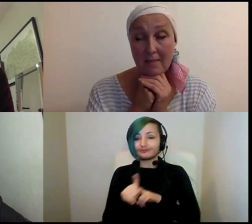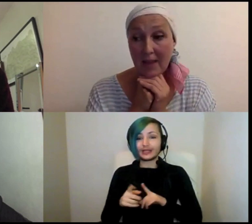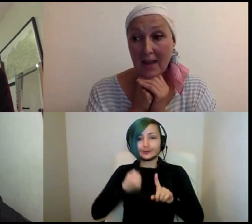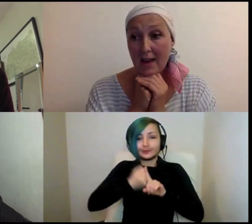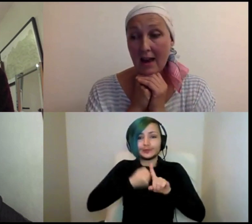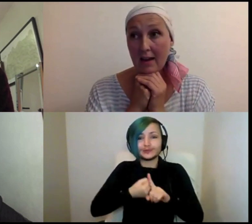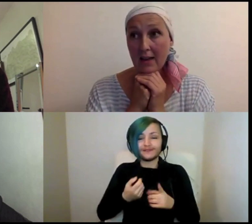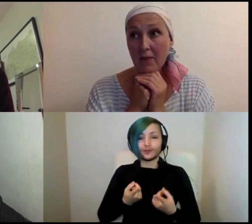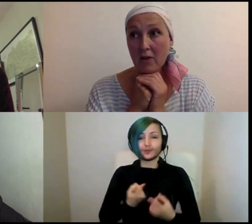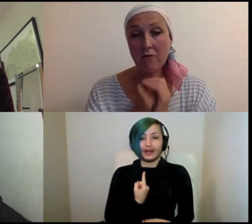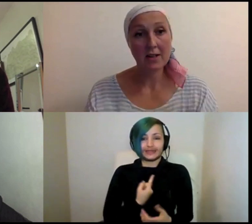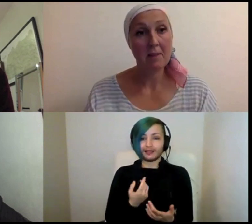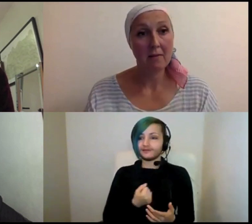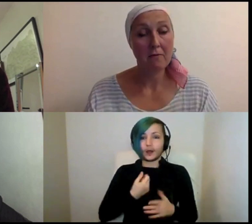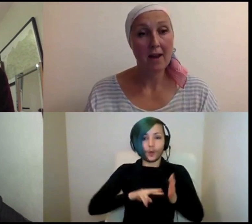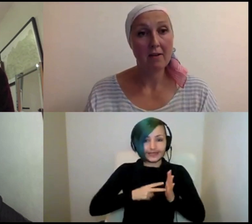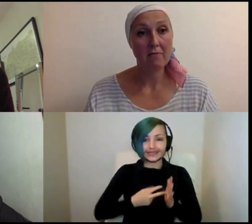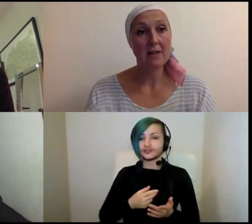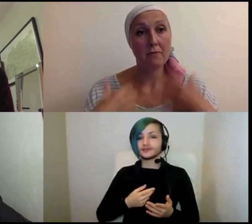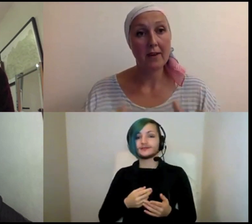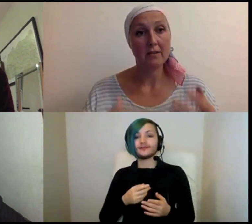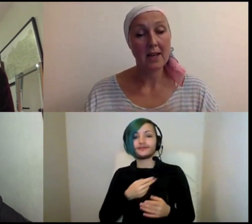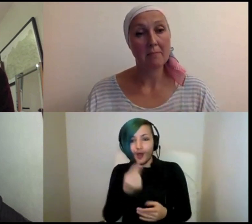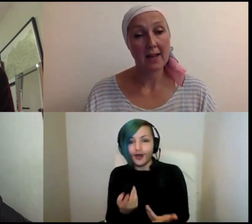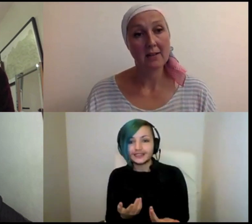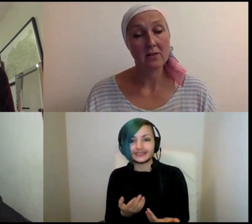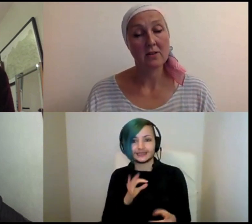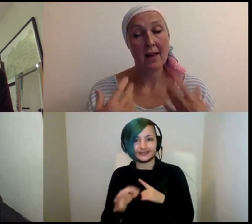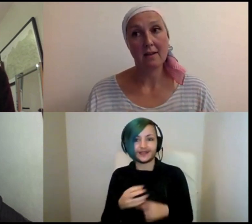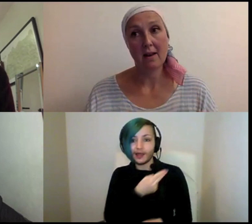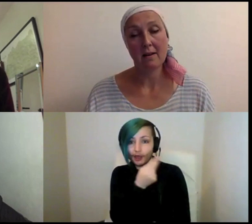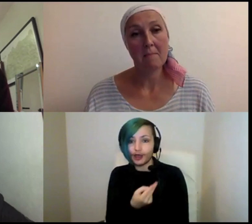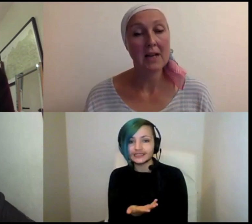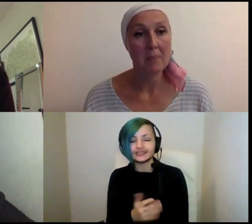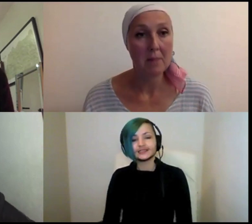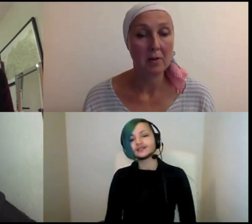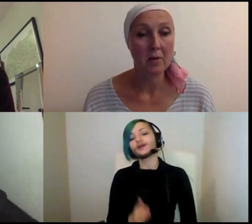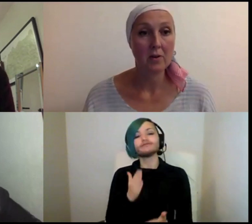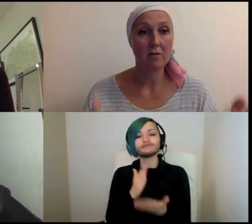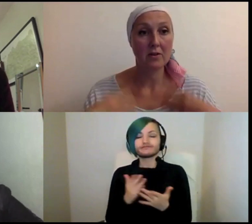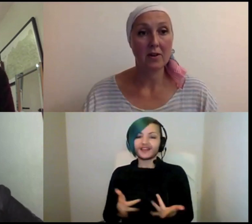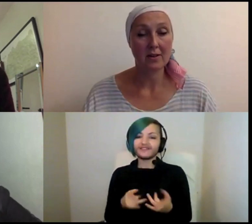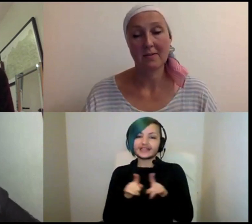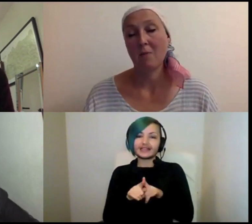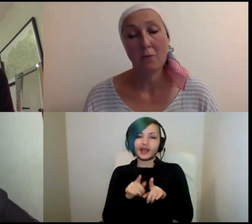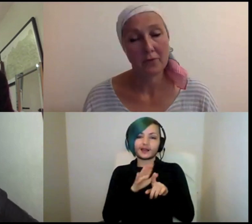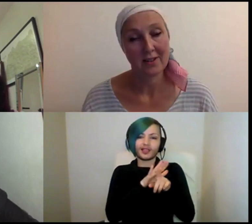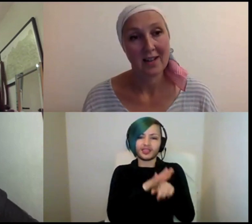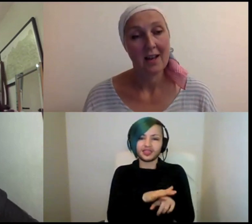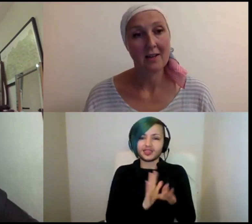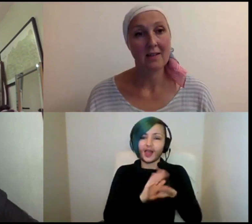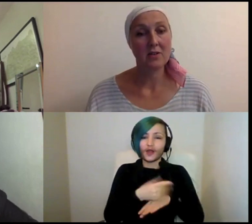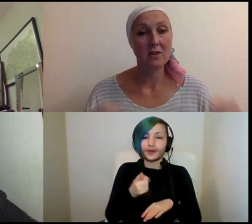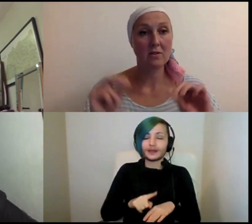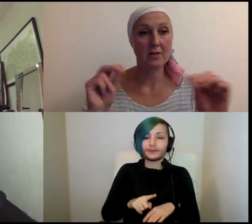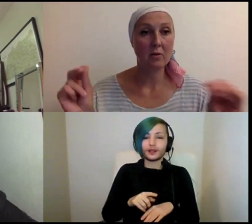it's incredibly unfair. It really feels tipped against many people who are neurodiverse often,